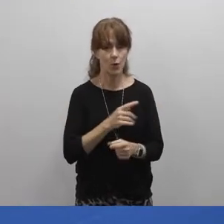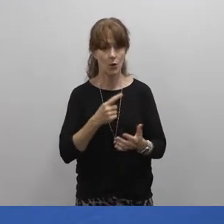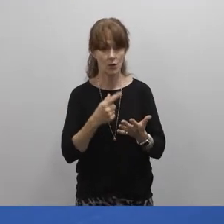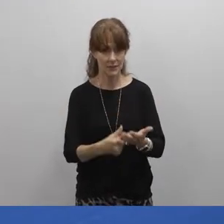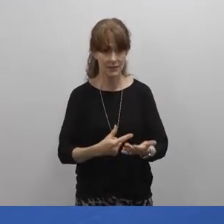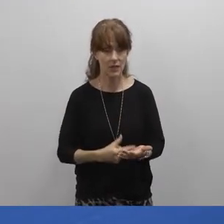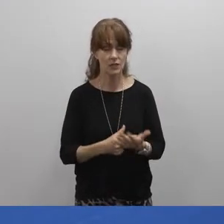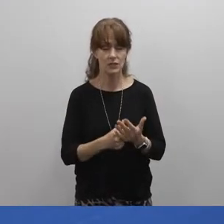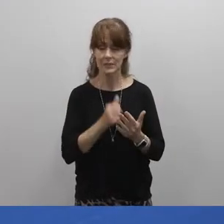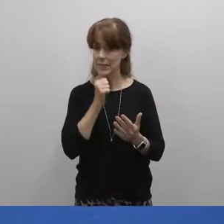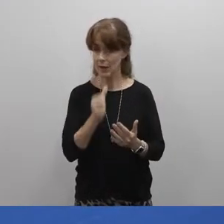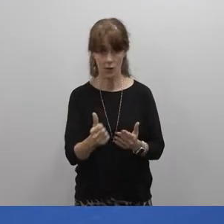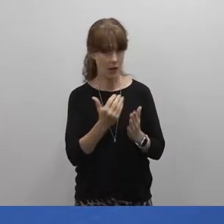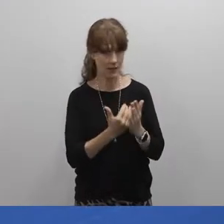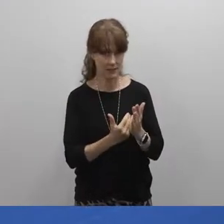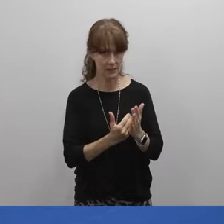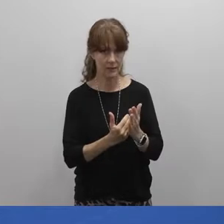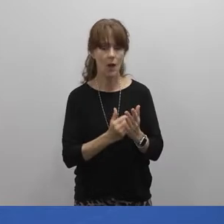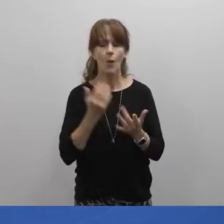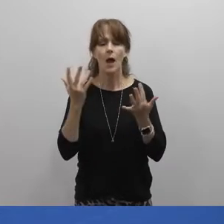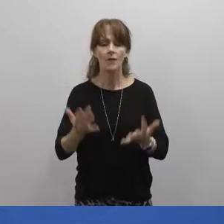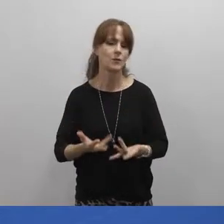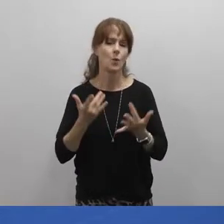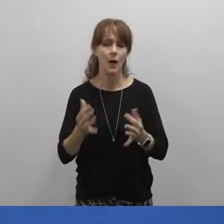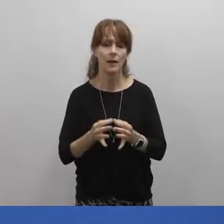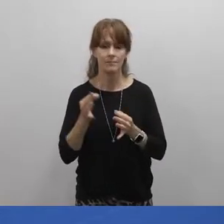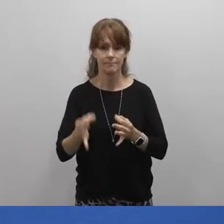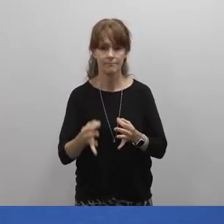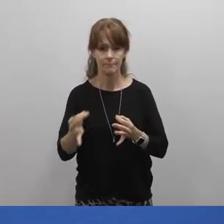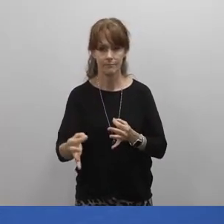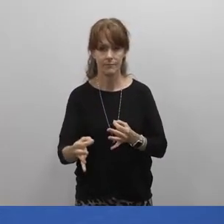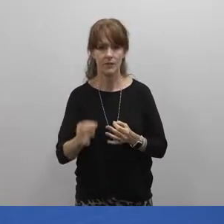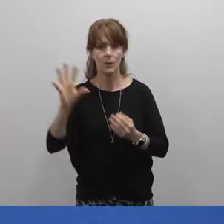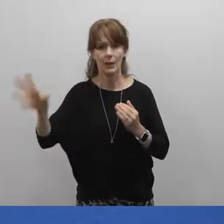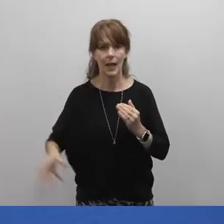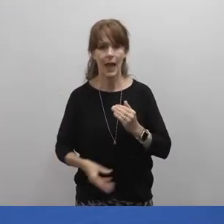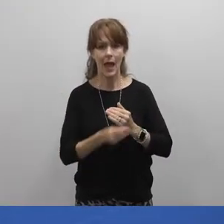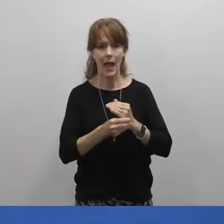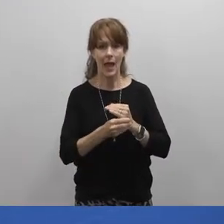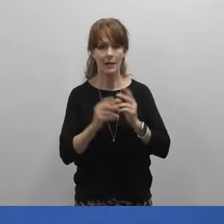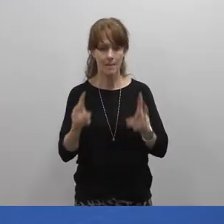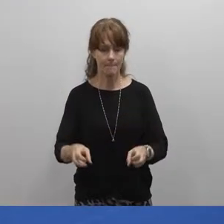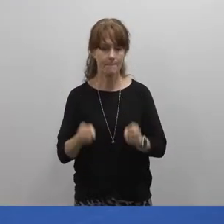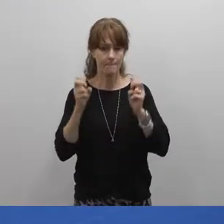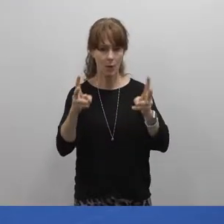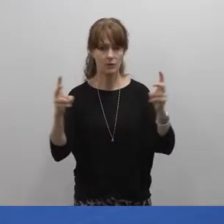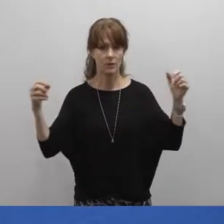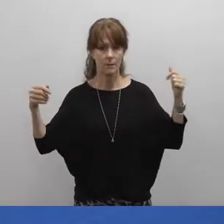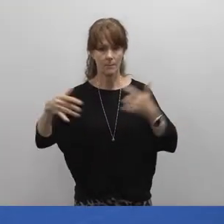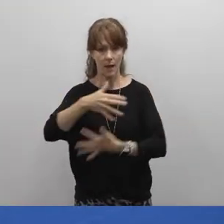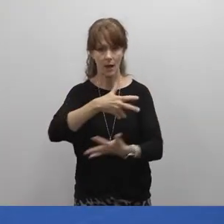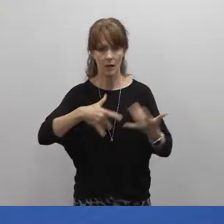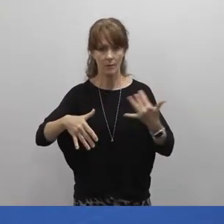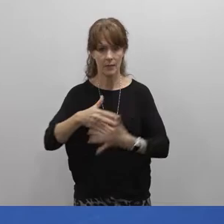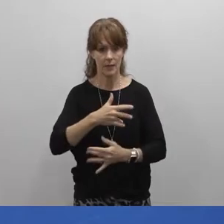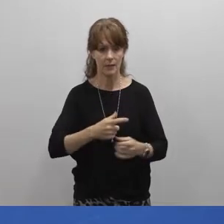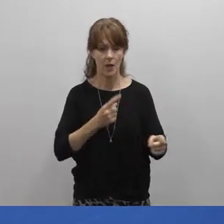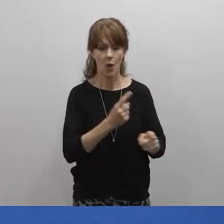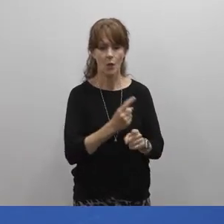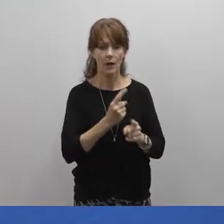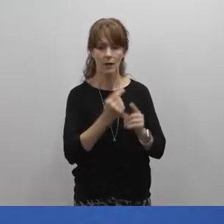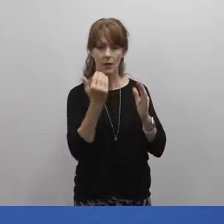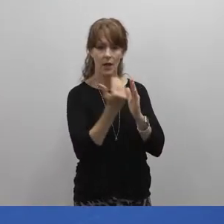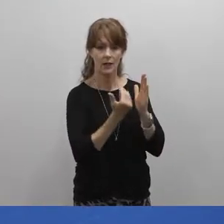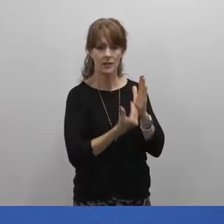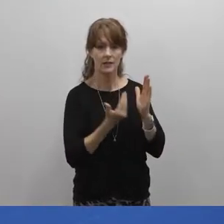listed on the agenda will have to be delayed until such a time as the item can be publicly posted in advance as a regular agenda